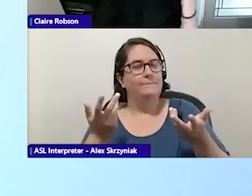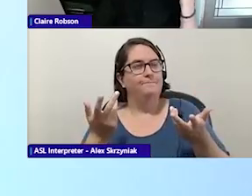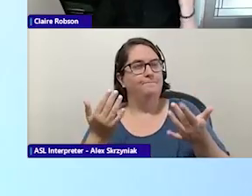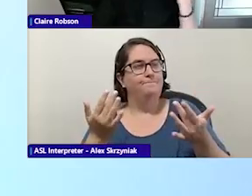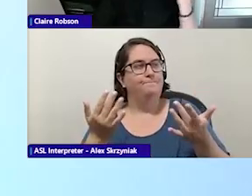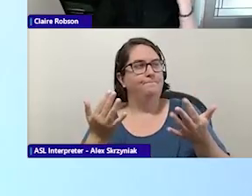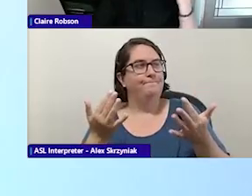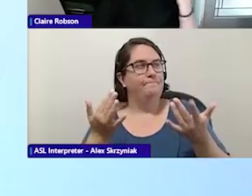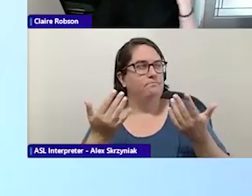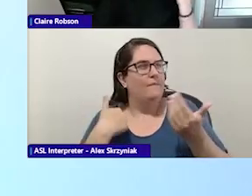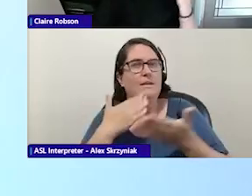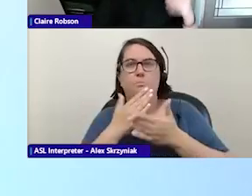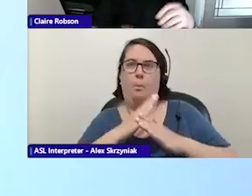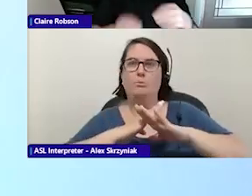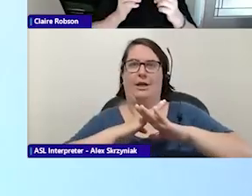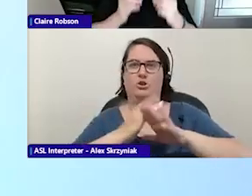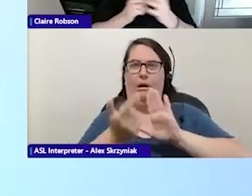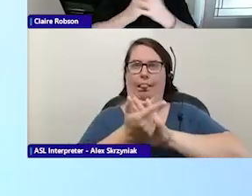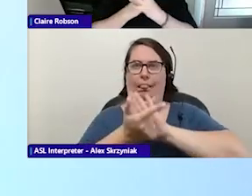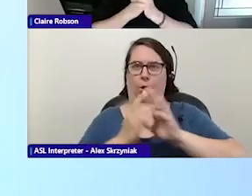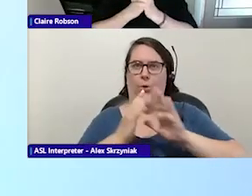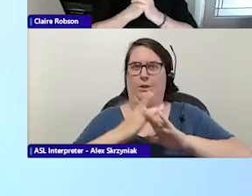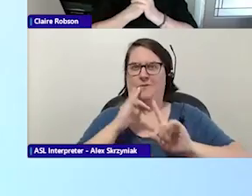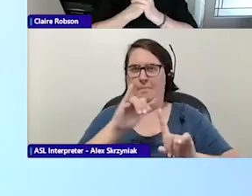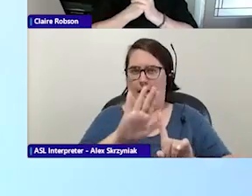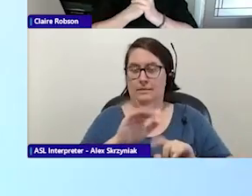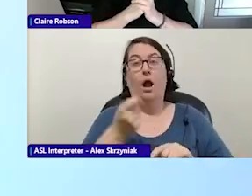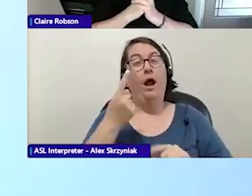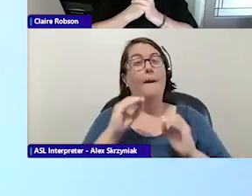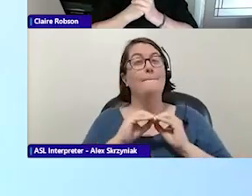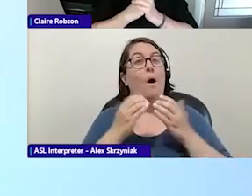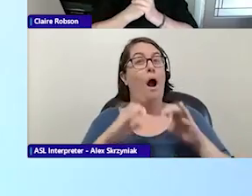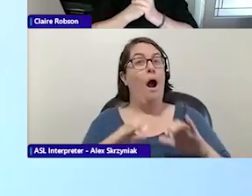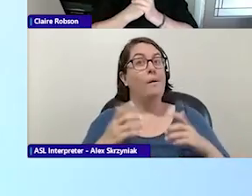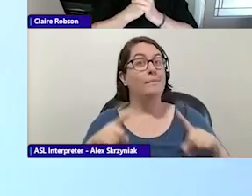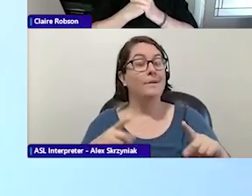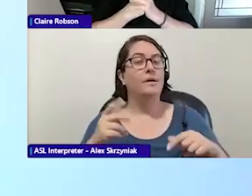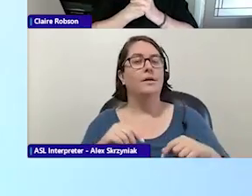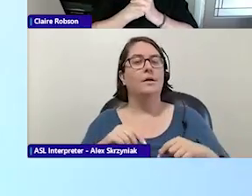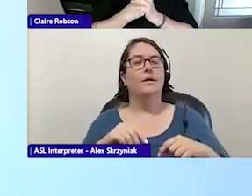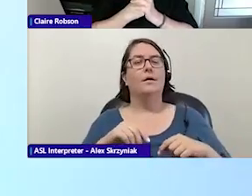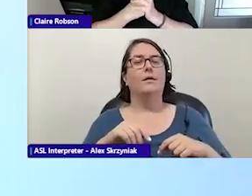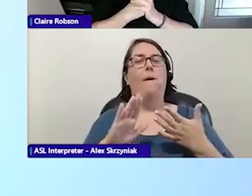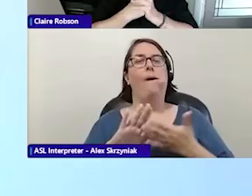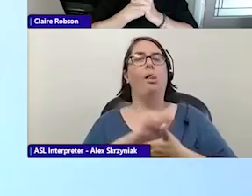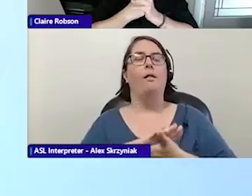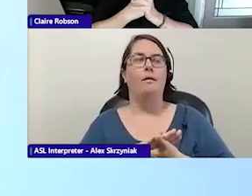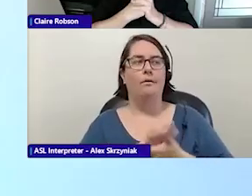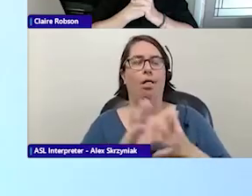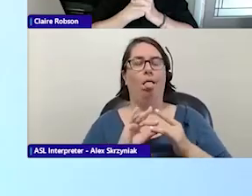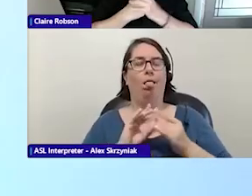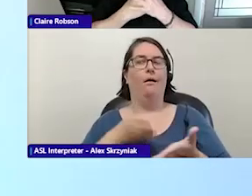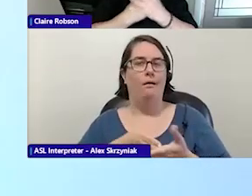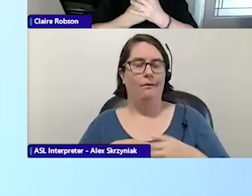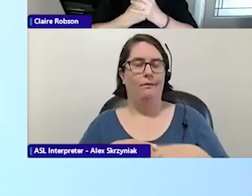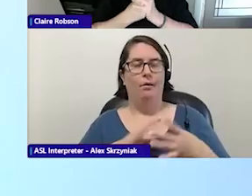legal protections in place. What is much more likely is that there is covert homophobia and